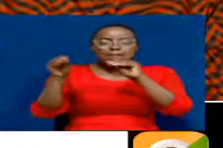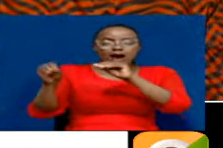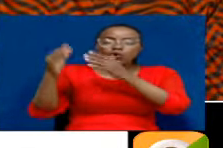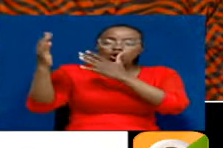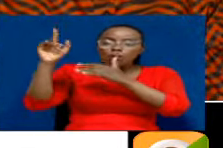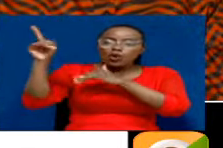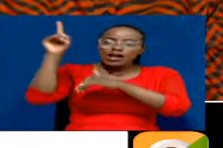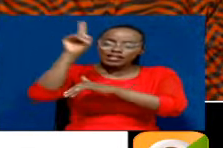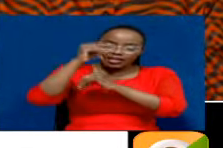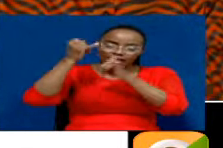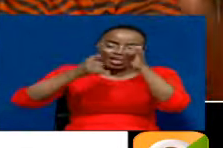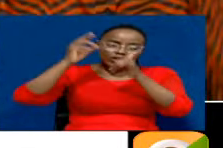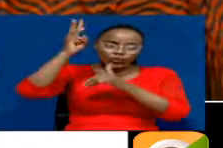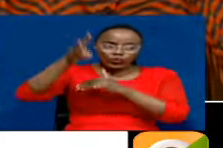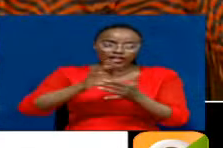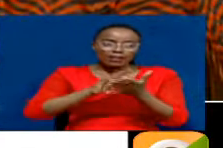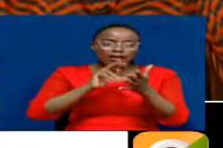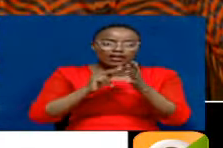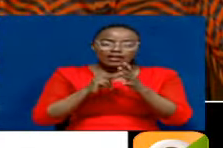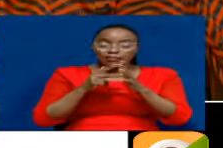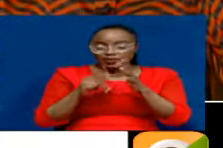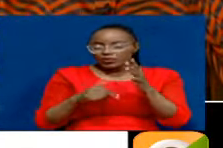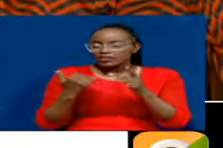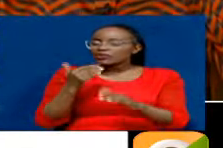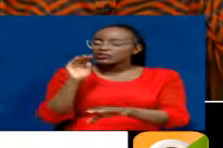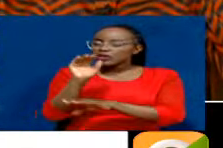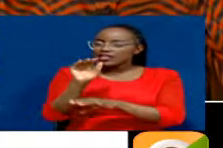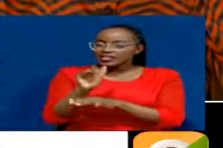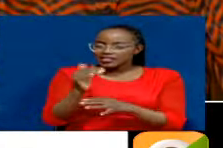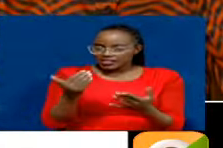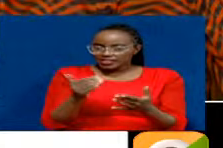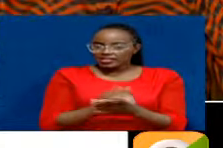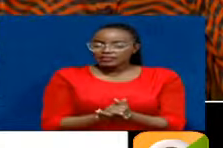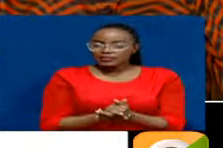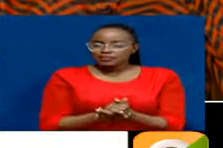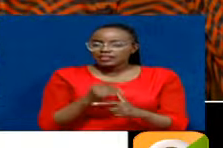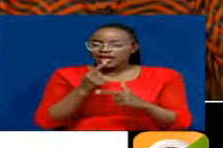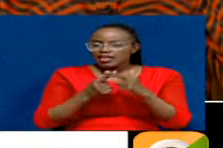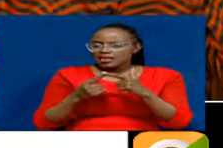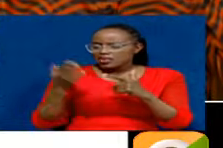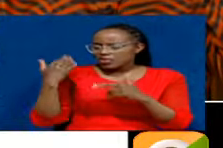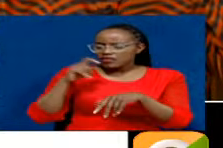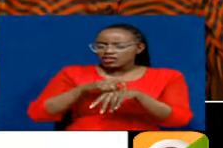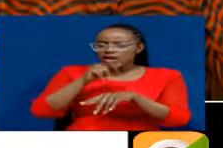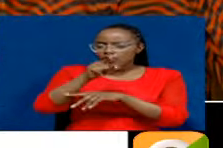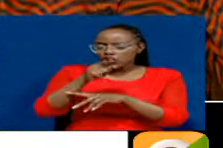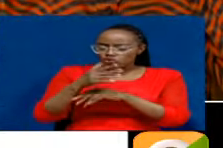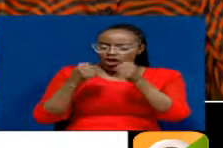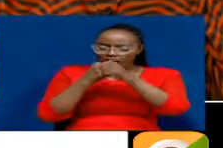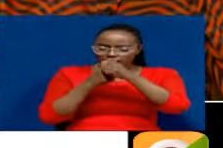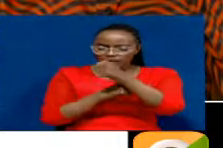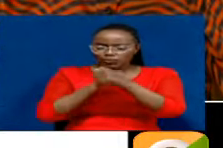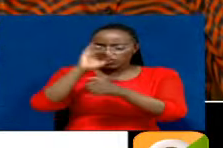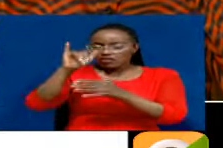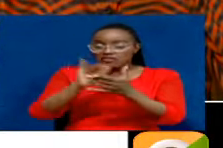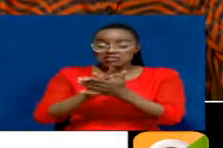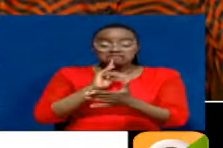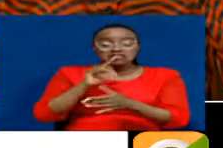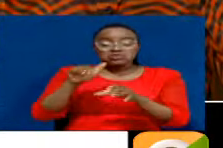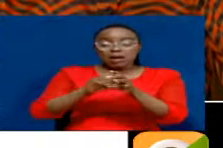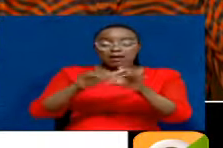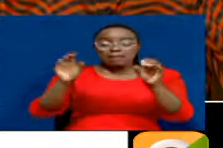hope that one day it will come to a stop. So then let me ask you this. A couple of years back when you were a loyal member of Jubilee, now you've said you no